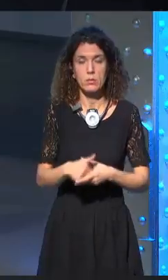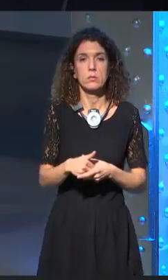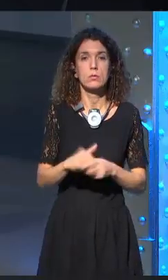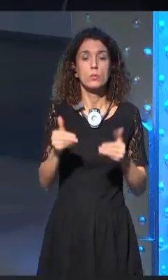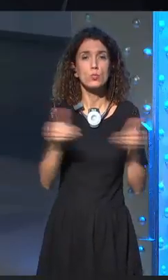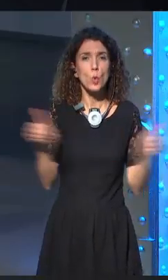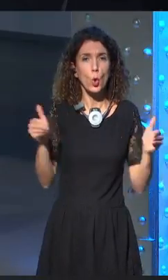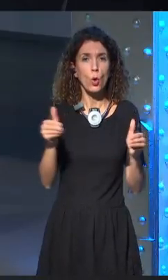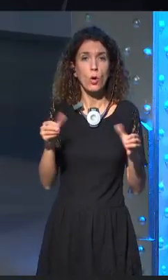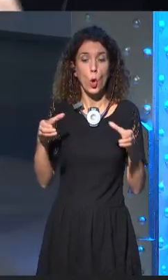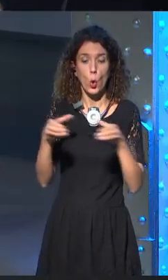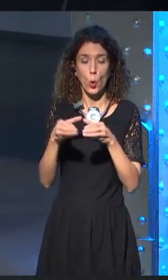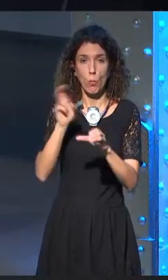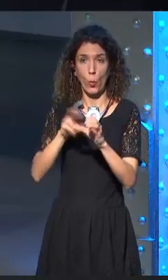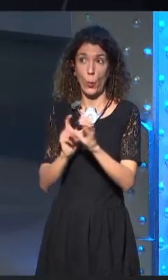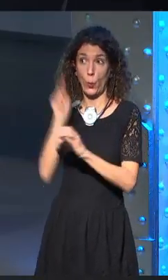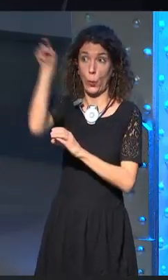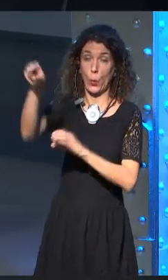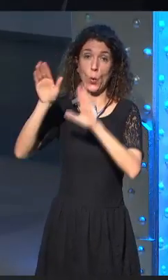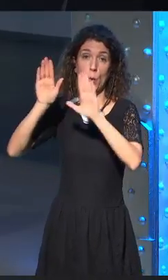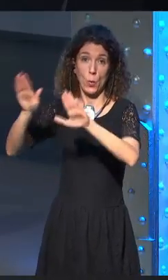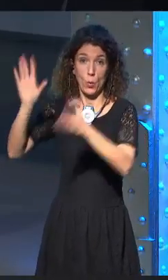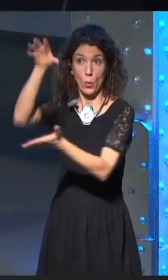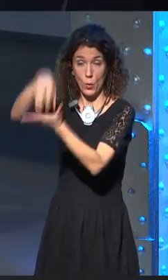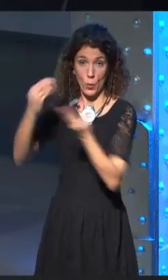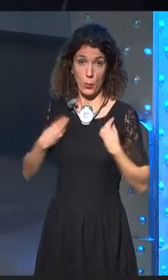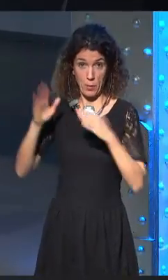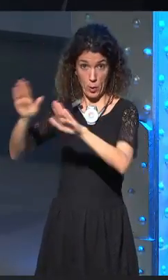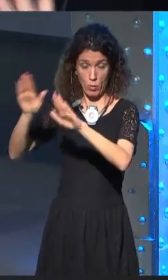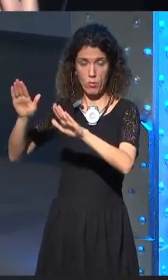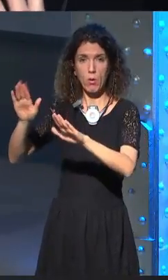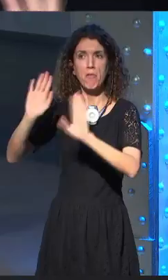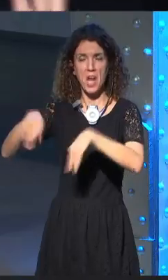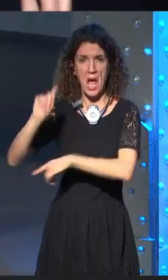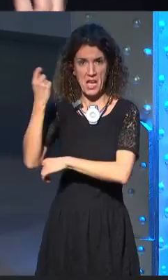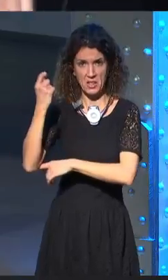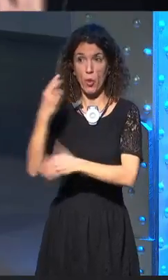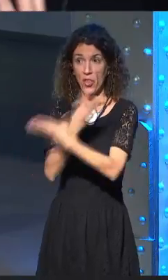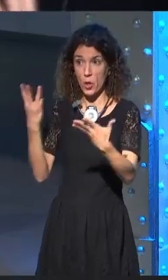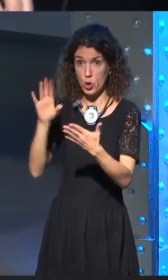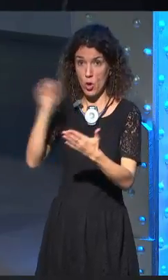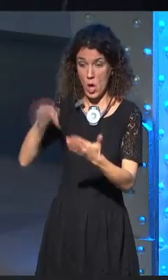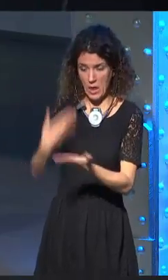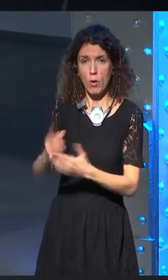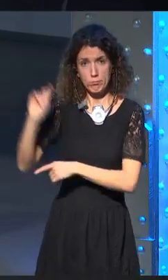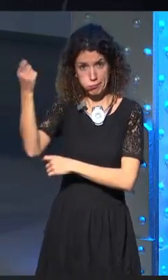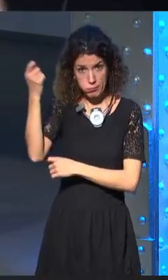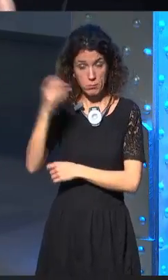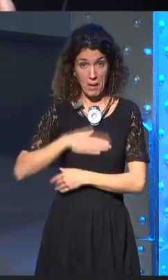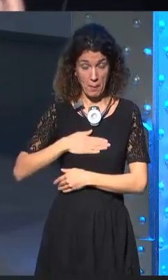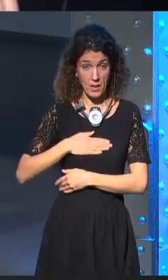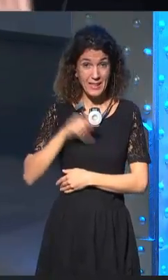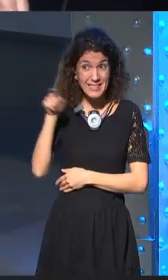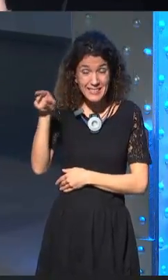to the International Space Station. We've been doing it successfully for the last 18 years. So I think that's, you know, for me, that's the most